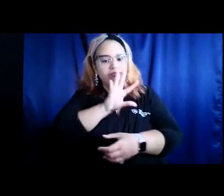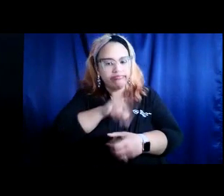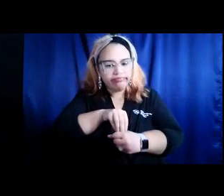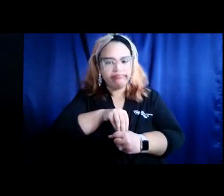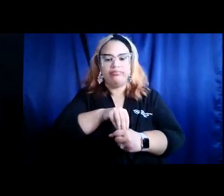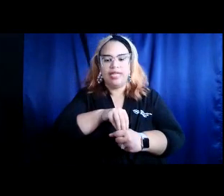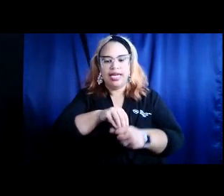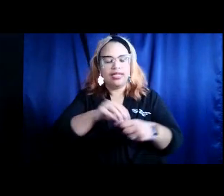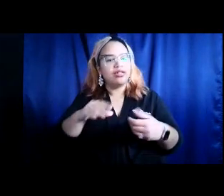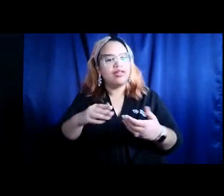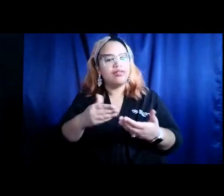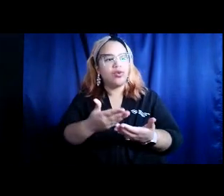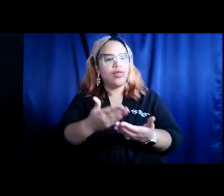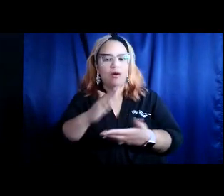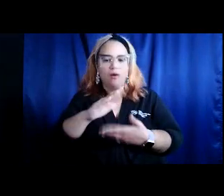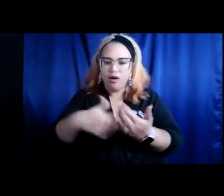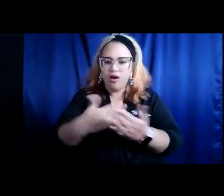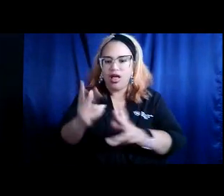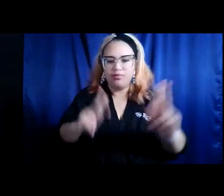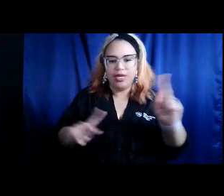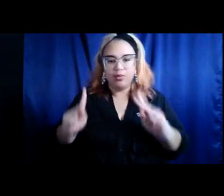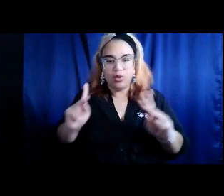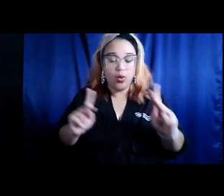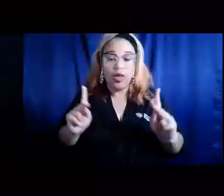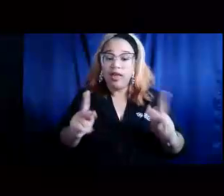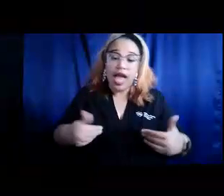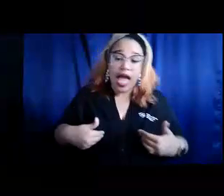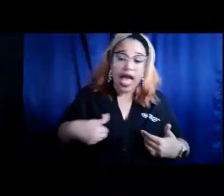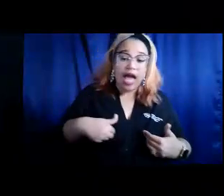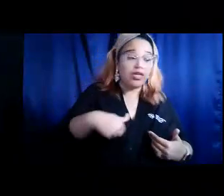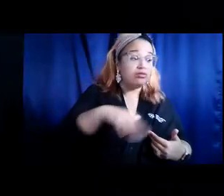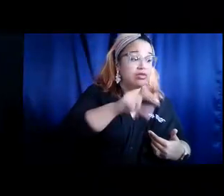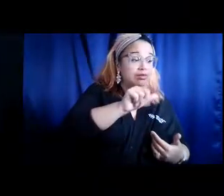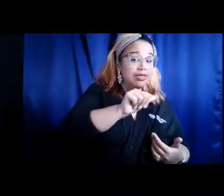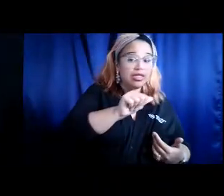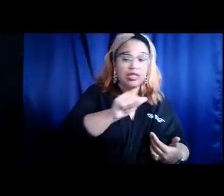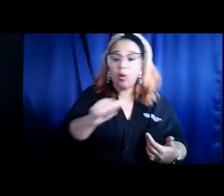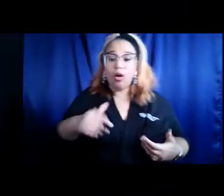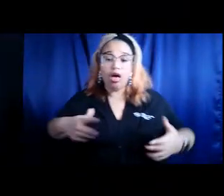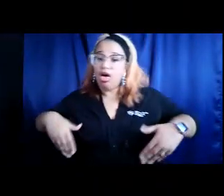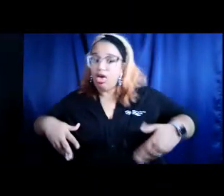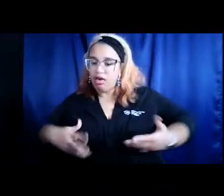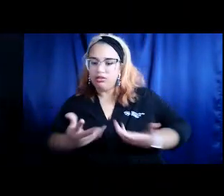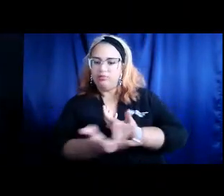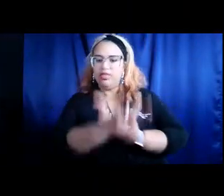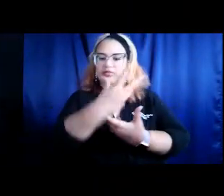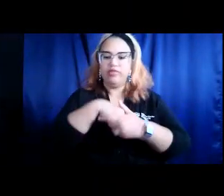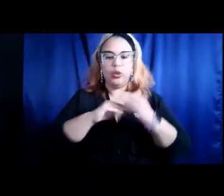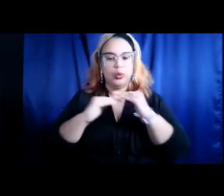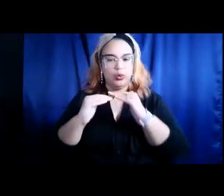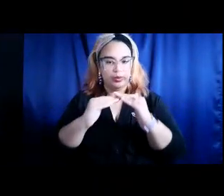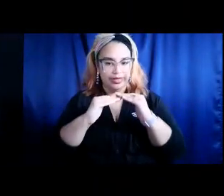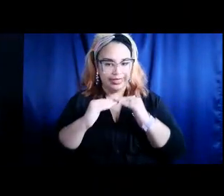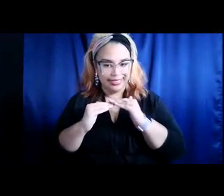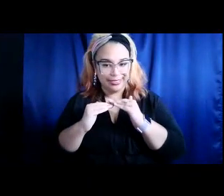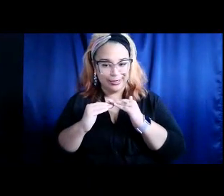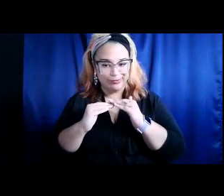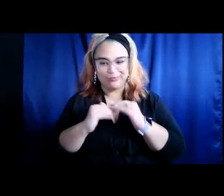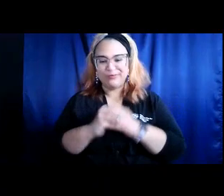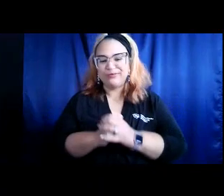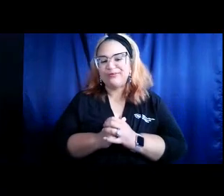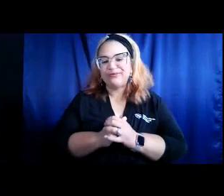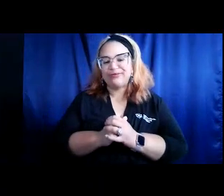support employees with all types of disabilities. We're also going to hear from Alaina Bowers, External Affairs Manager for Ohio's